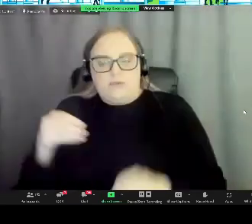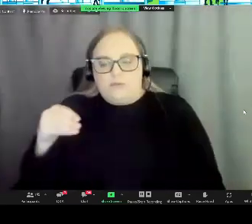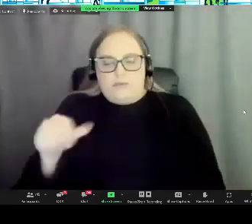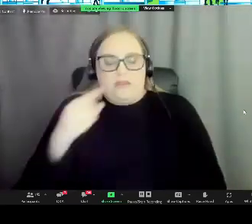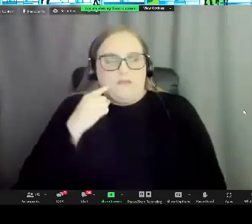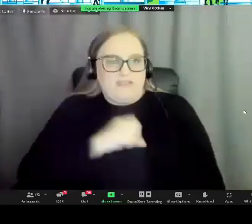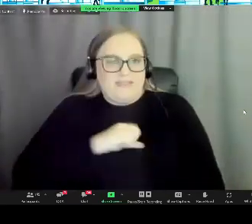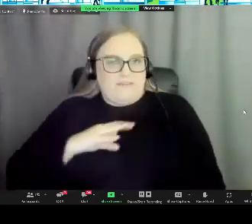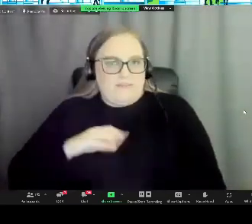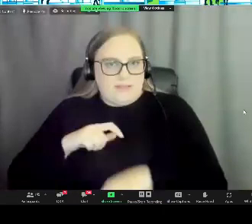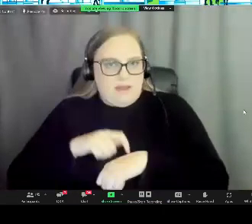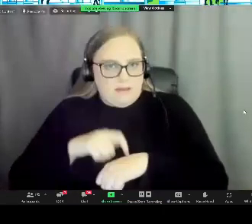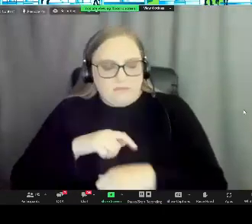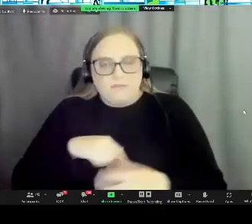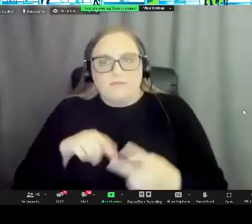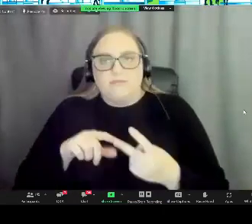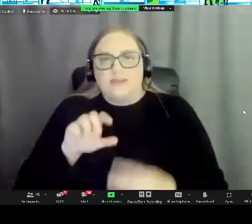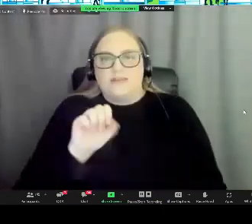and to pay stipends for